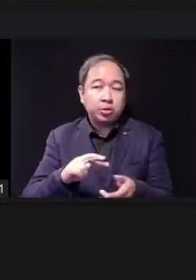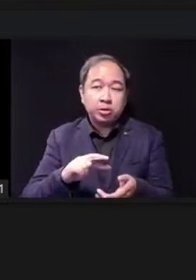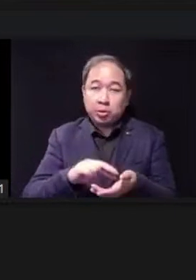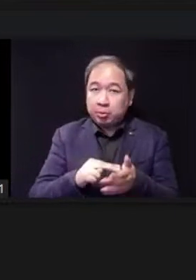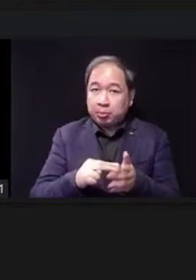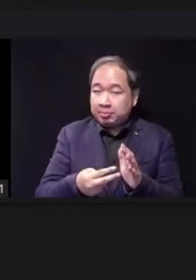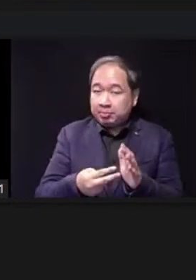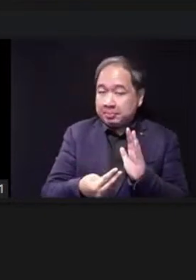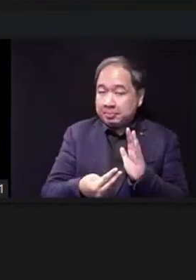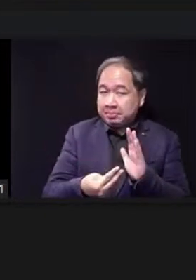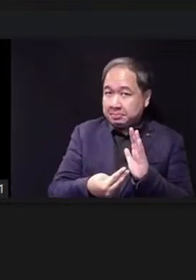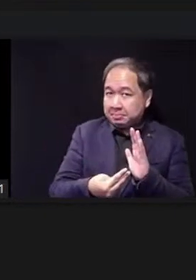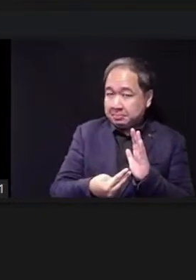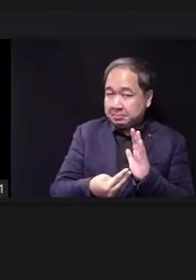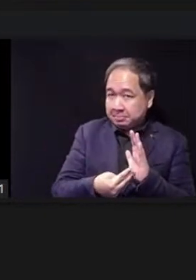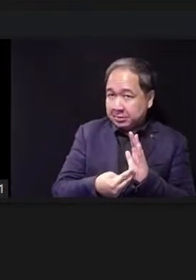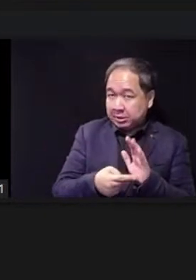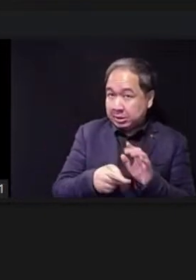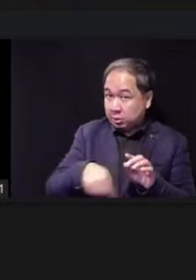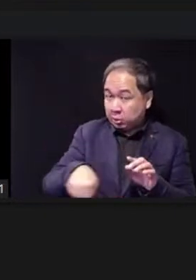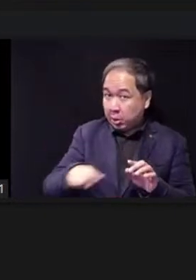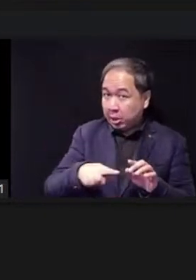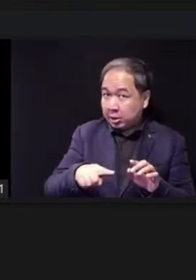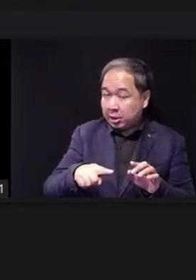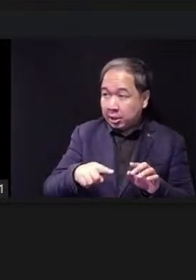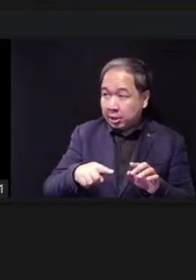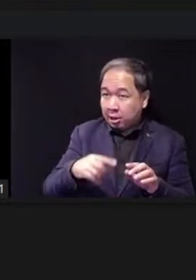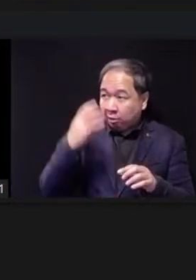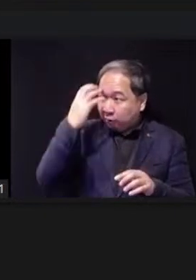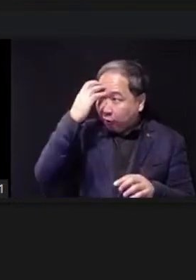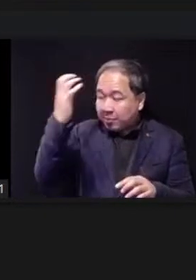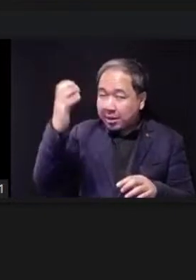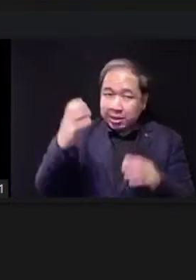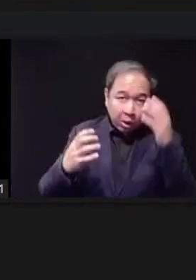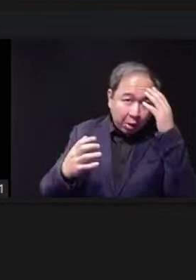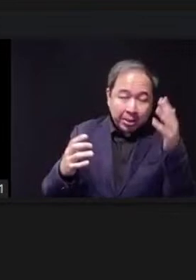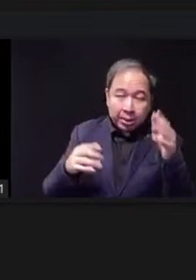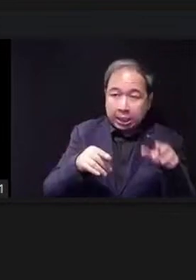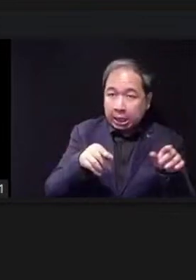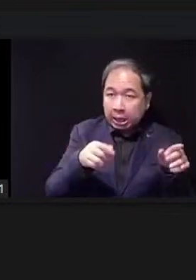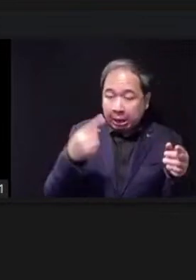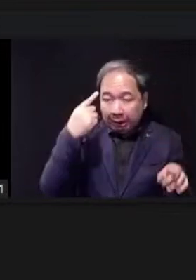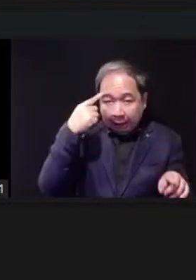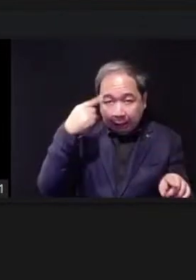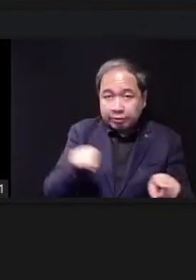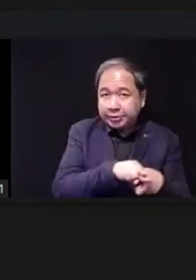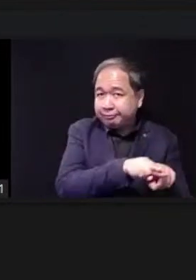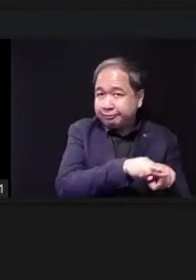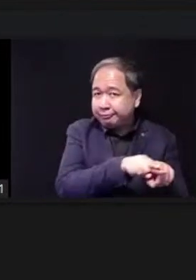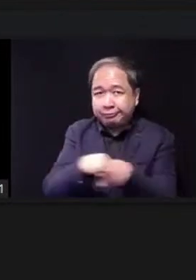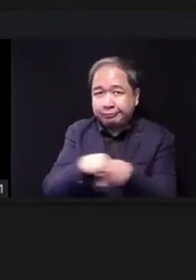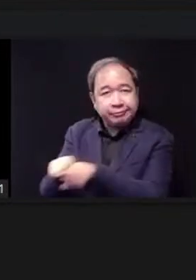intergovernmentally agreed languages in the international level. They are